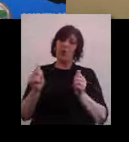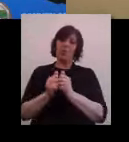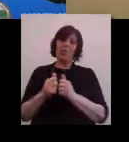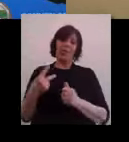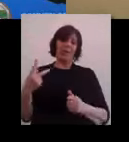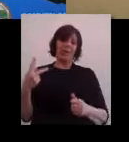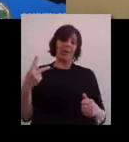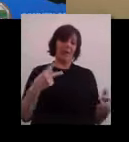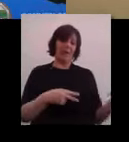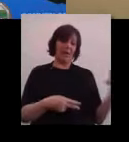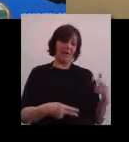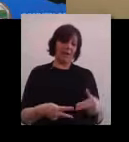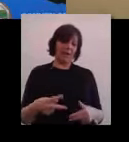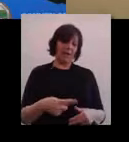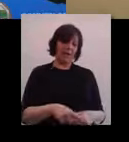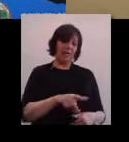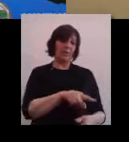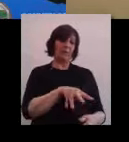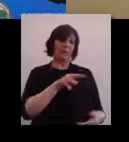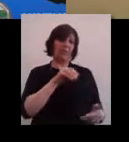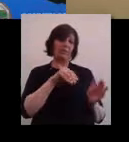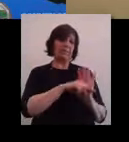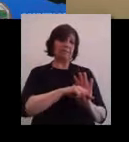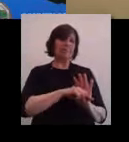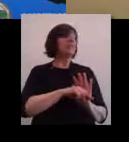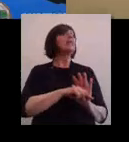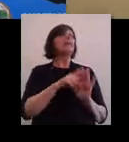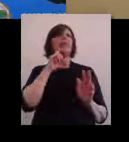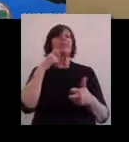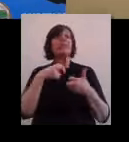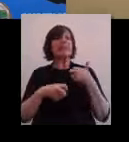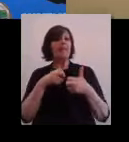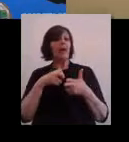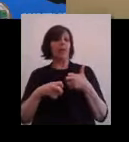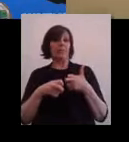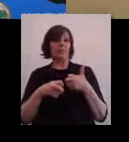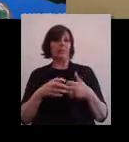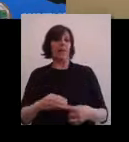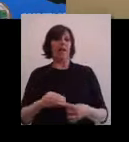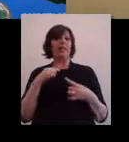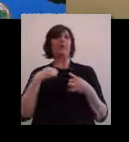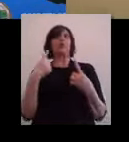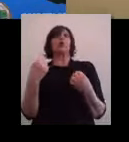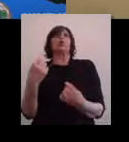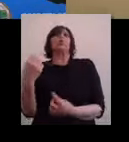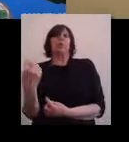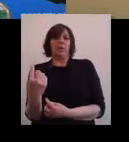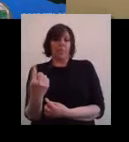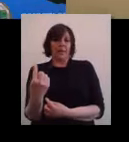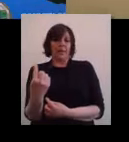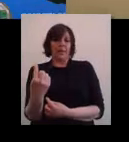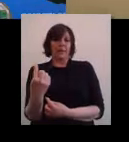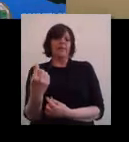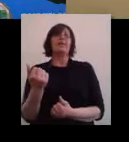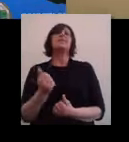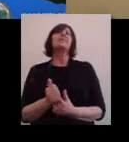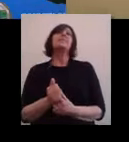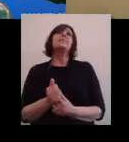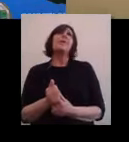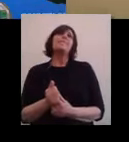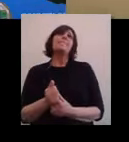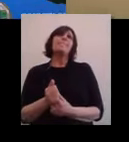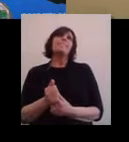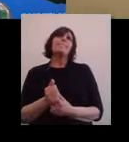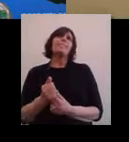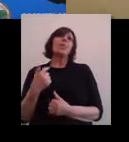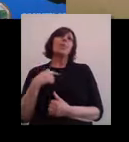million one, it's going to make it difficult unless we take drastic action. I'm looking at that we should be fine